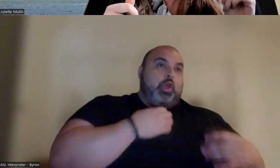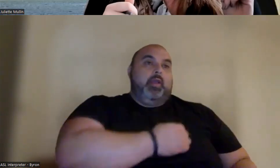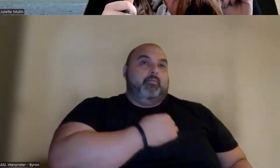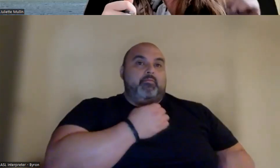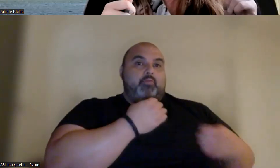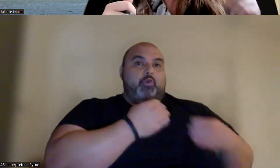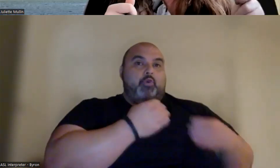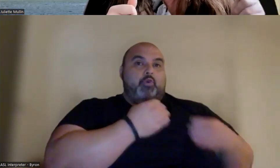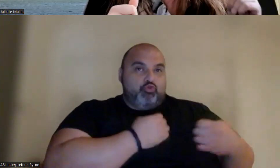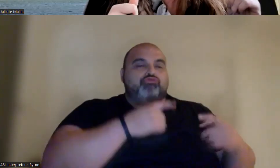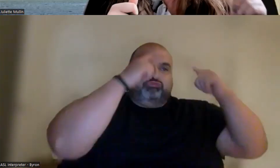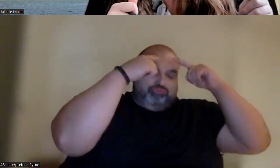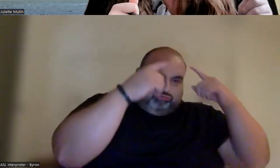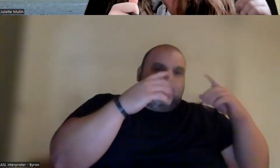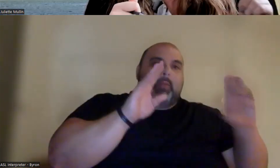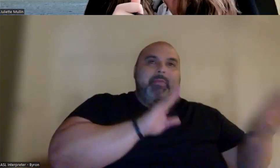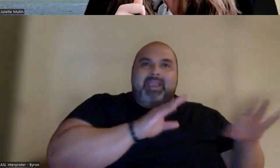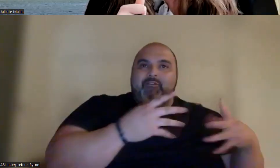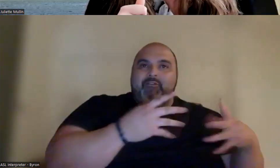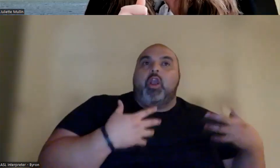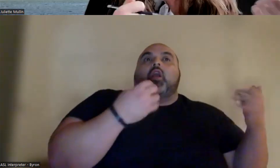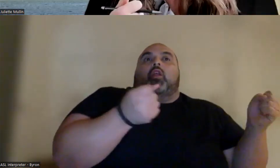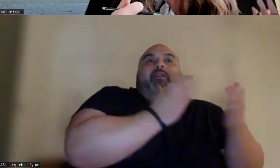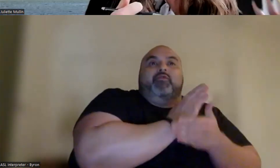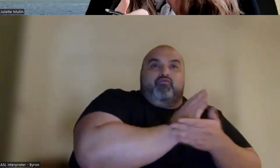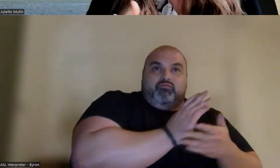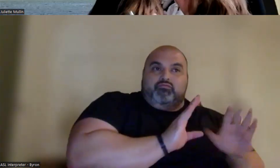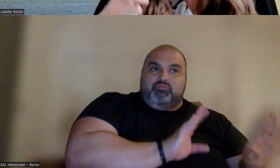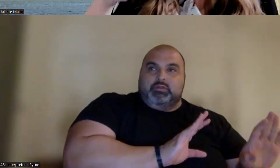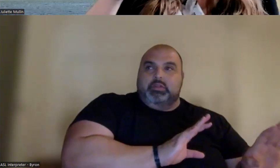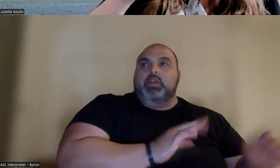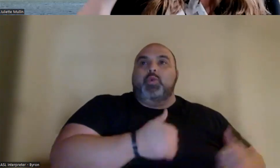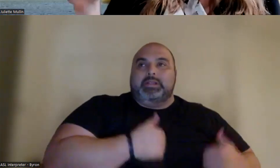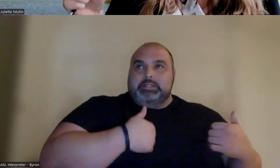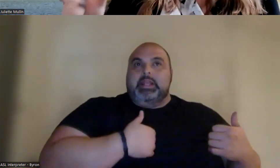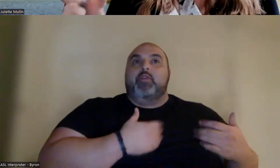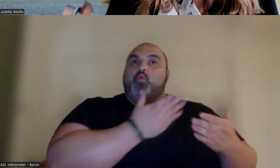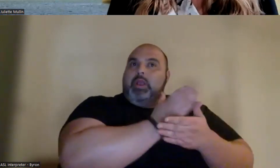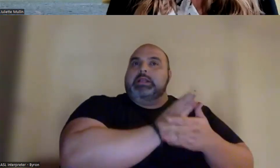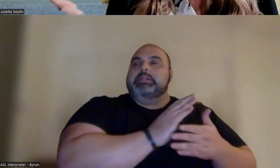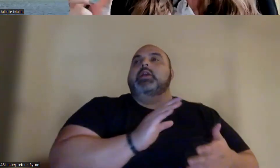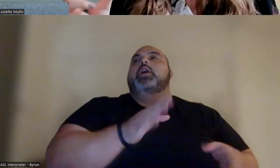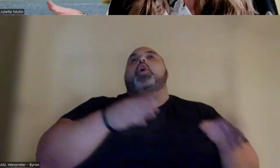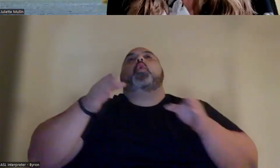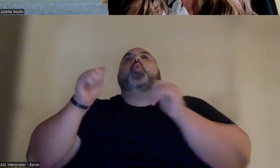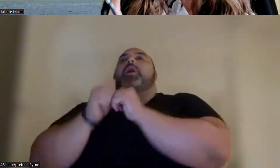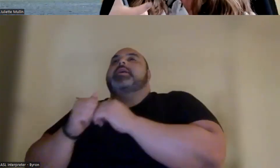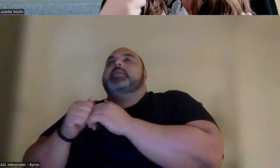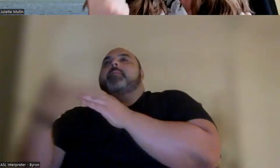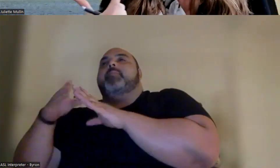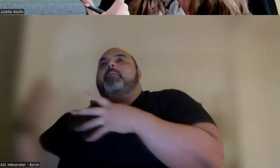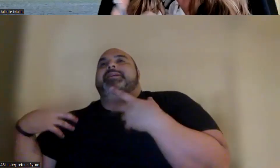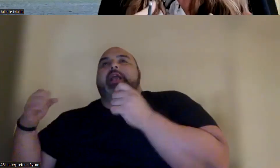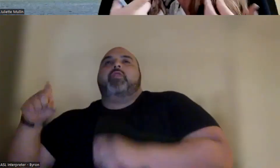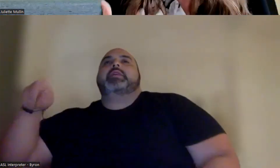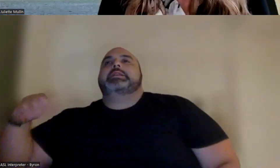and cognitive, and behavioral health of residents and their autonomy and their rights to autonomy with the public health needs